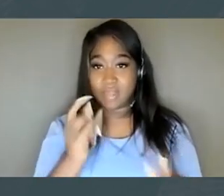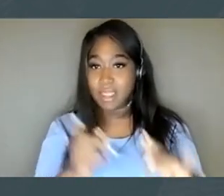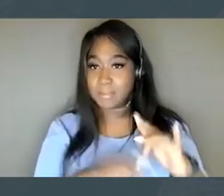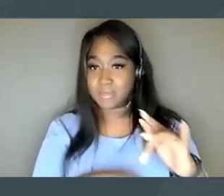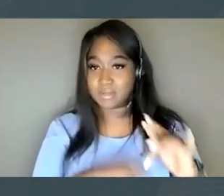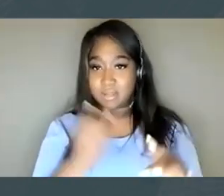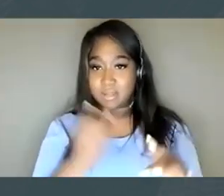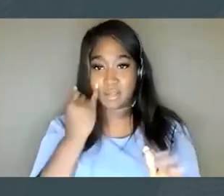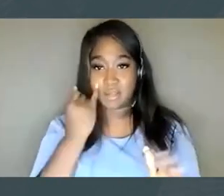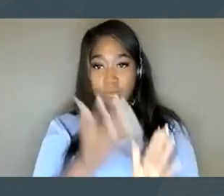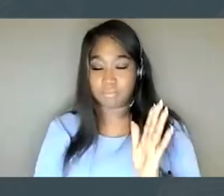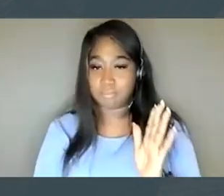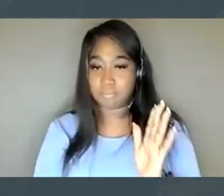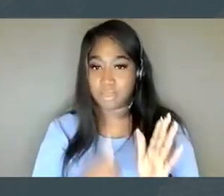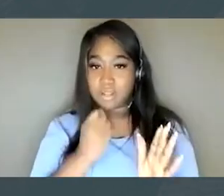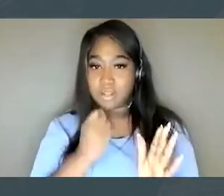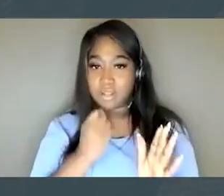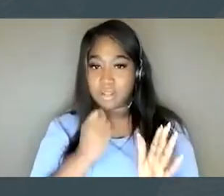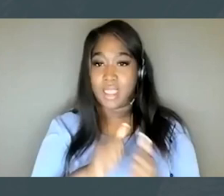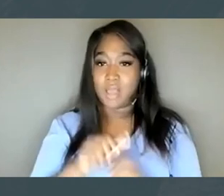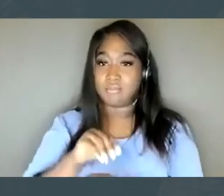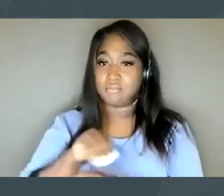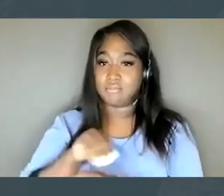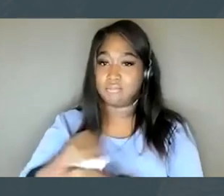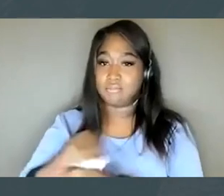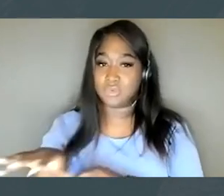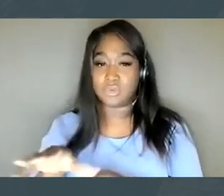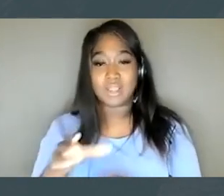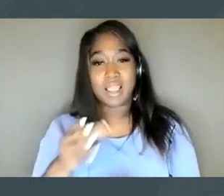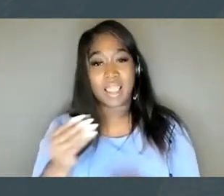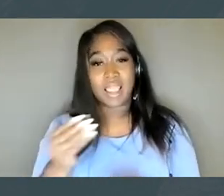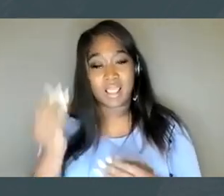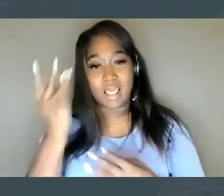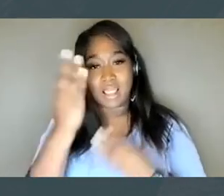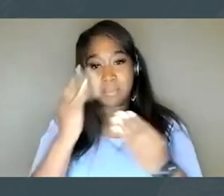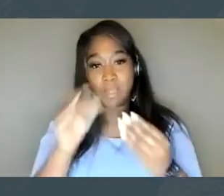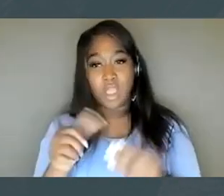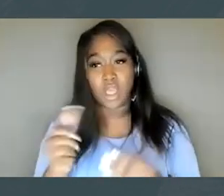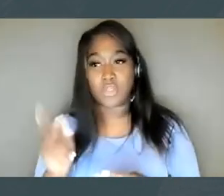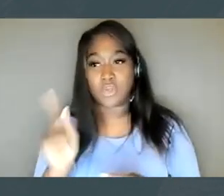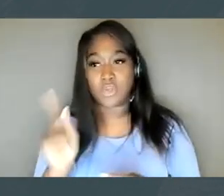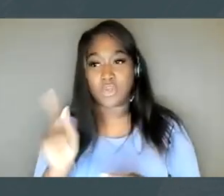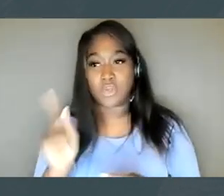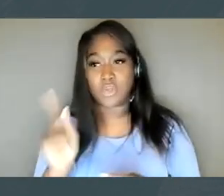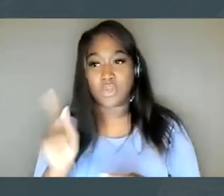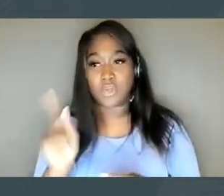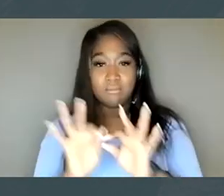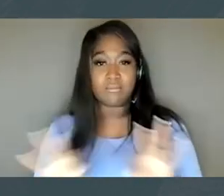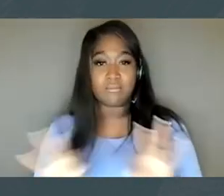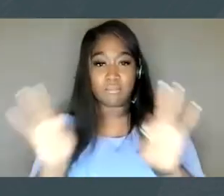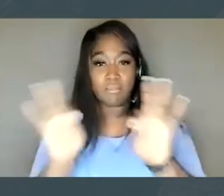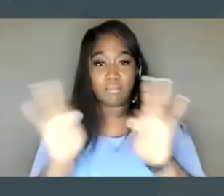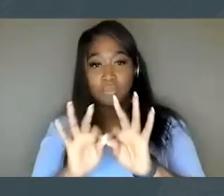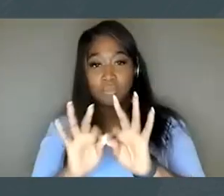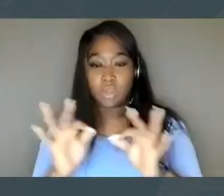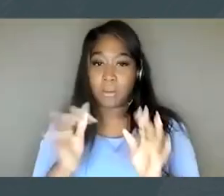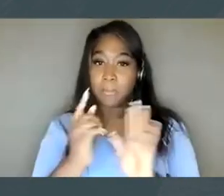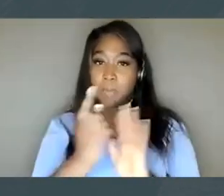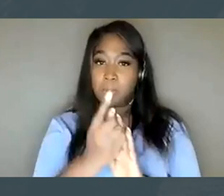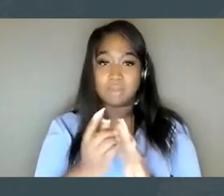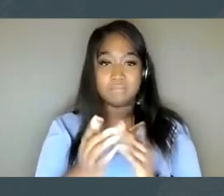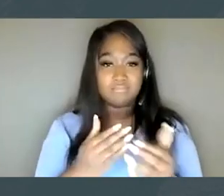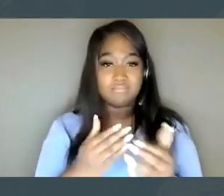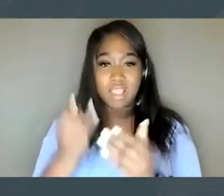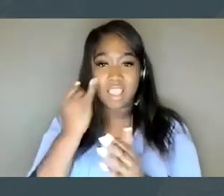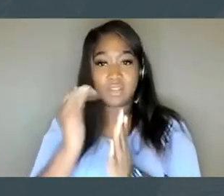other key moments, whether it's in a novel like Beloved, where Setha wants